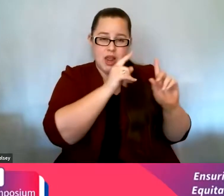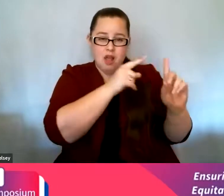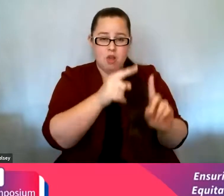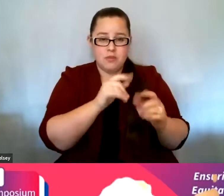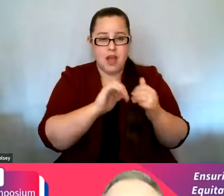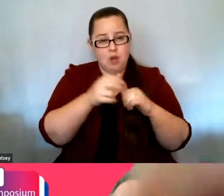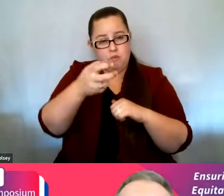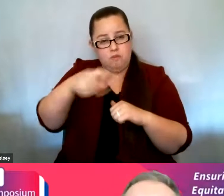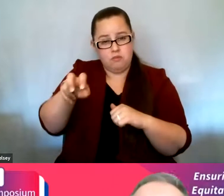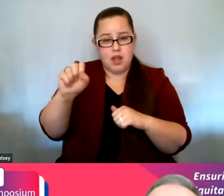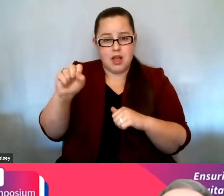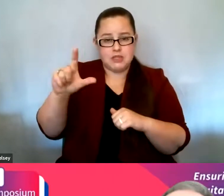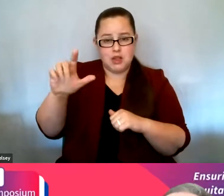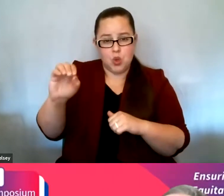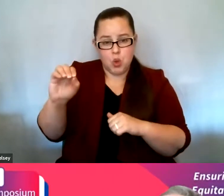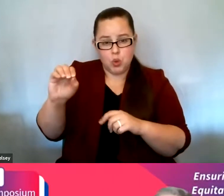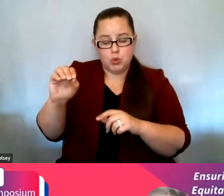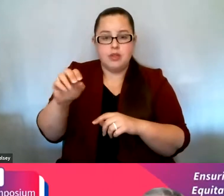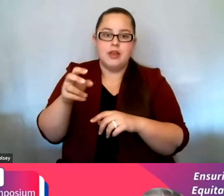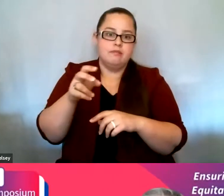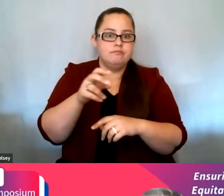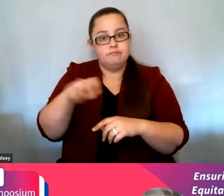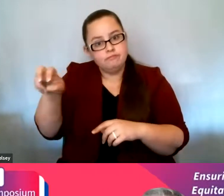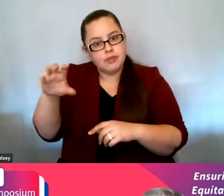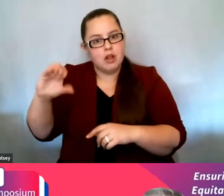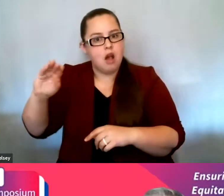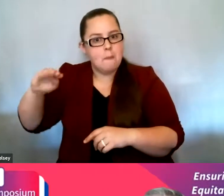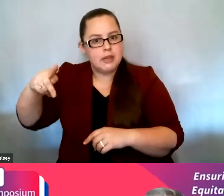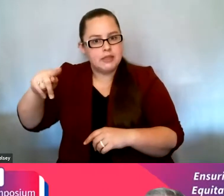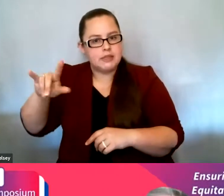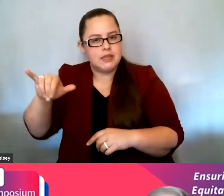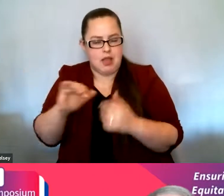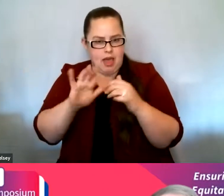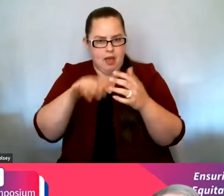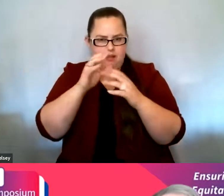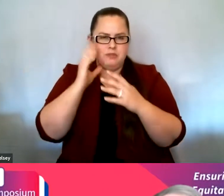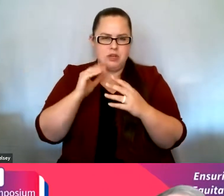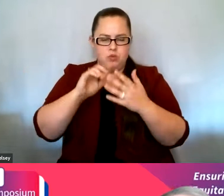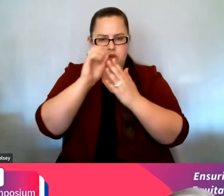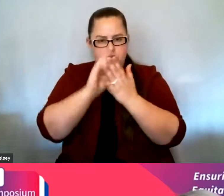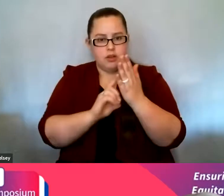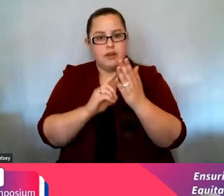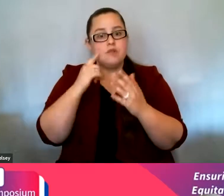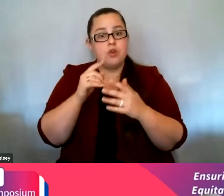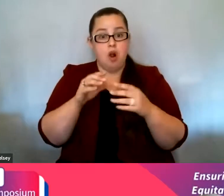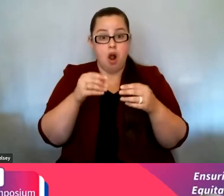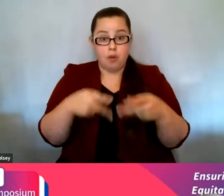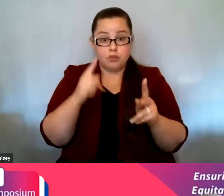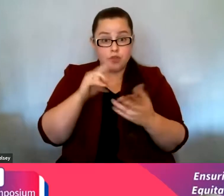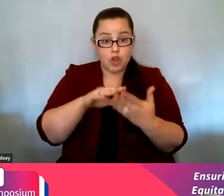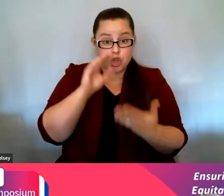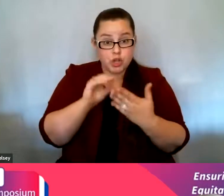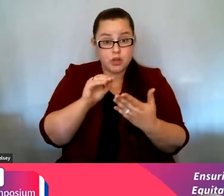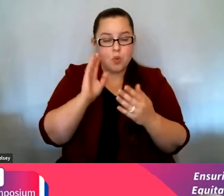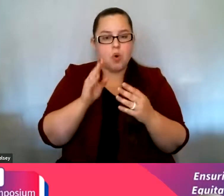competencies? We are going to design that whole experience in such a way that when we have these opportunities for learning, those are opened up